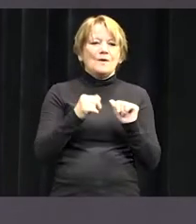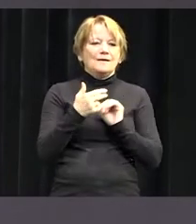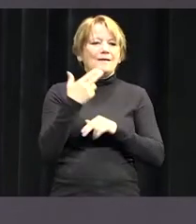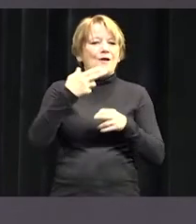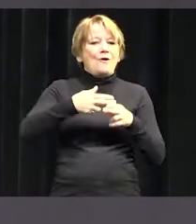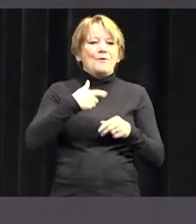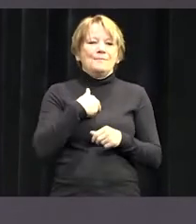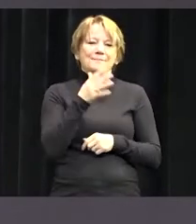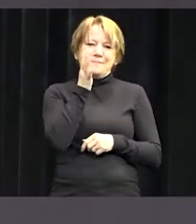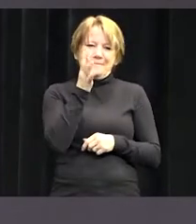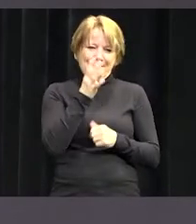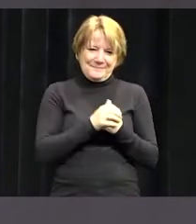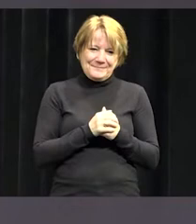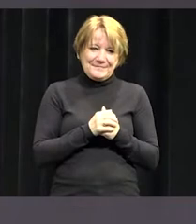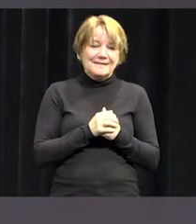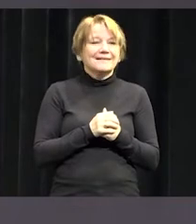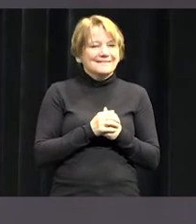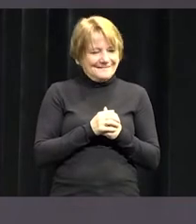mama